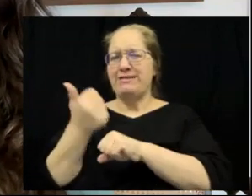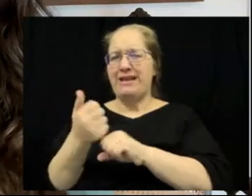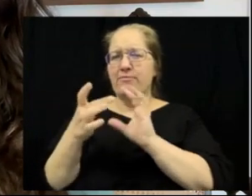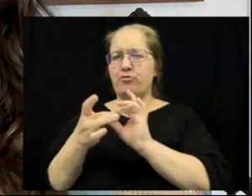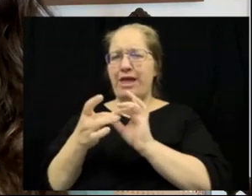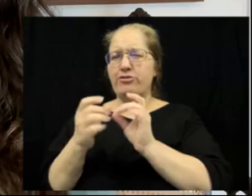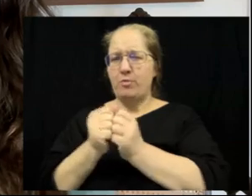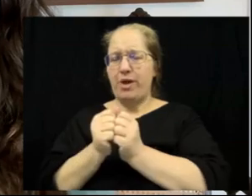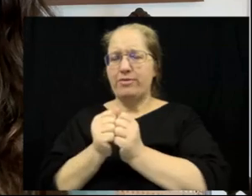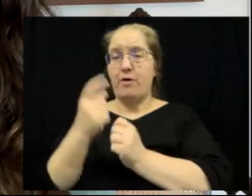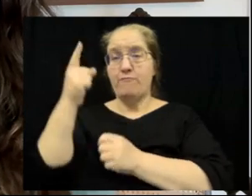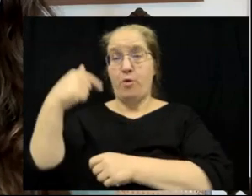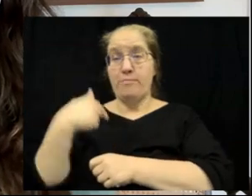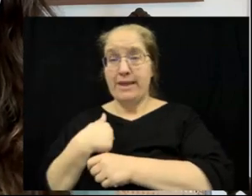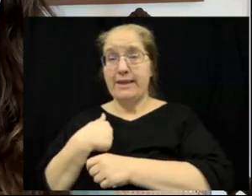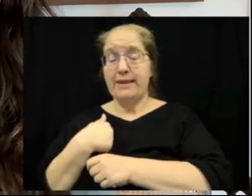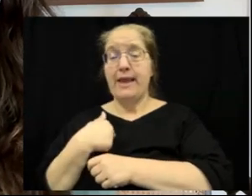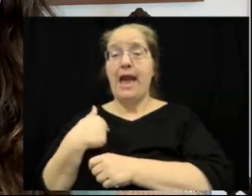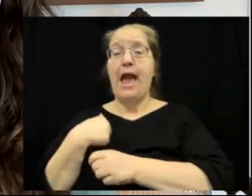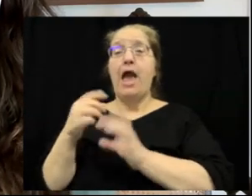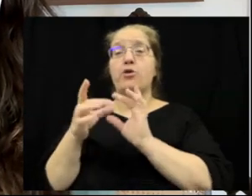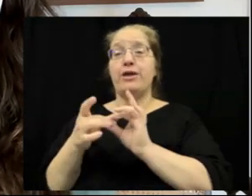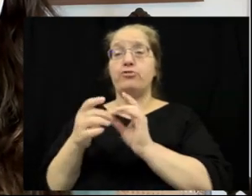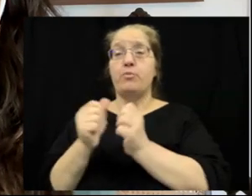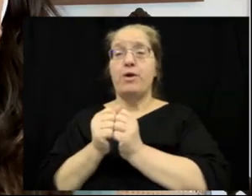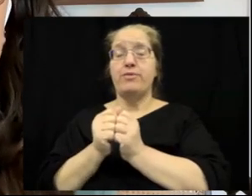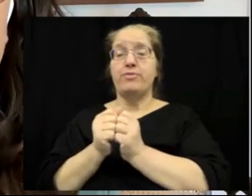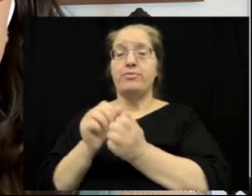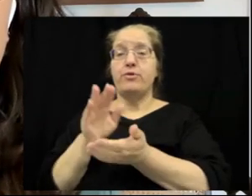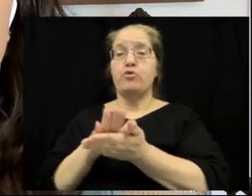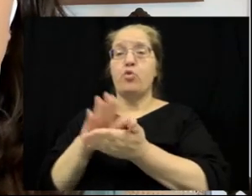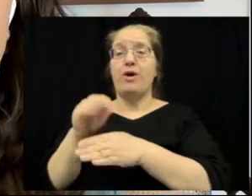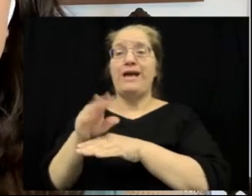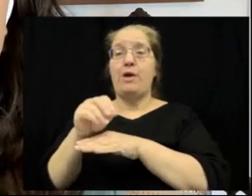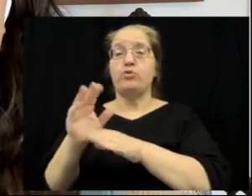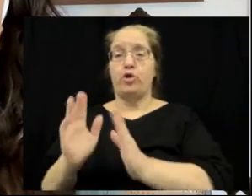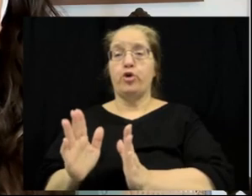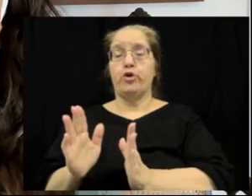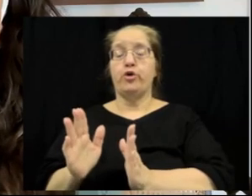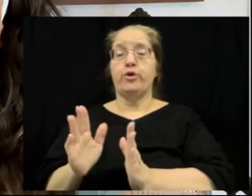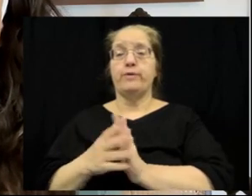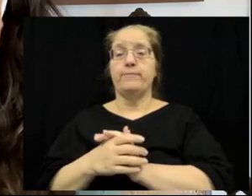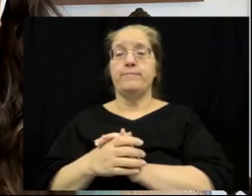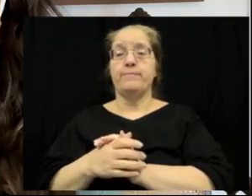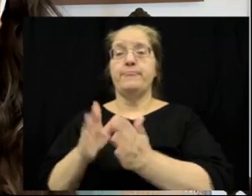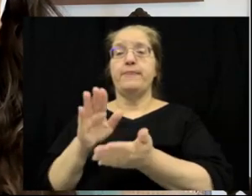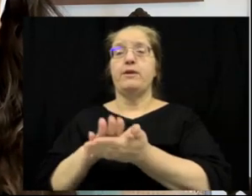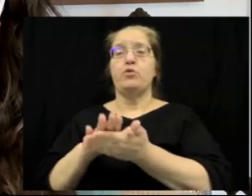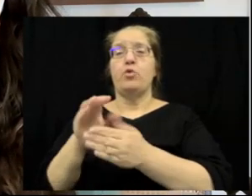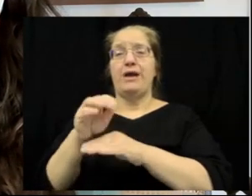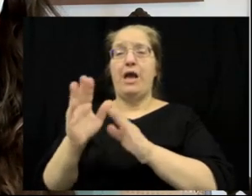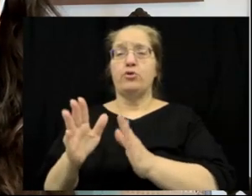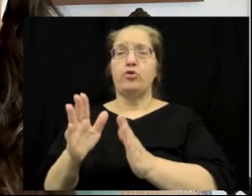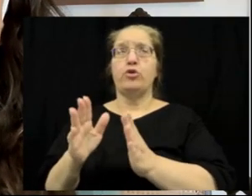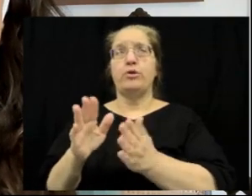with. So for me, I had a relationship with the school counselor. And so the school counselor kind